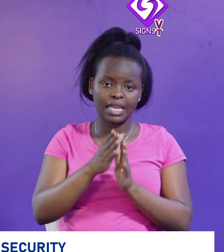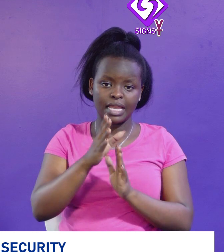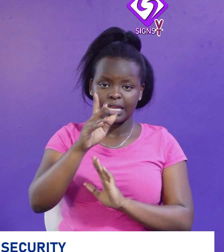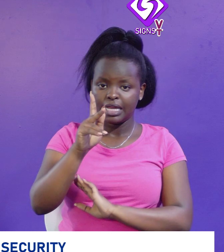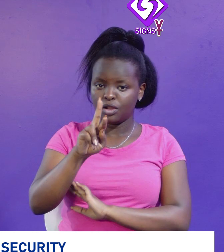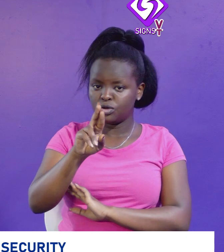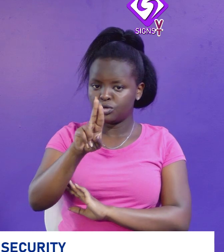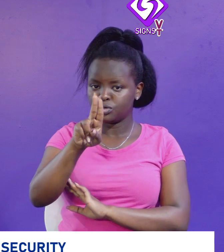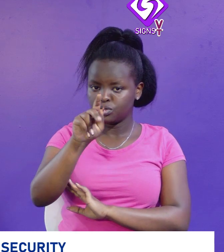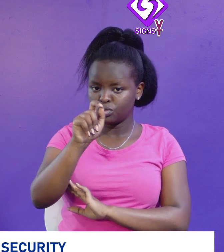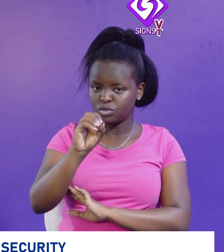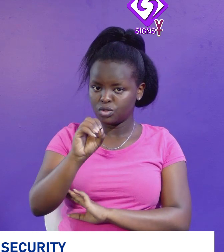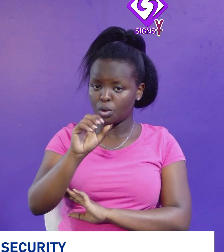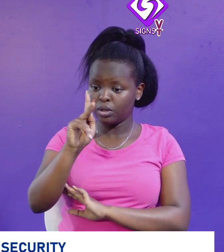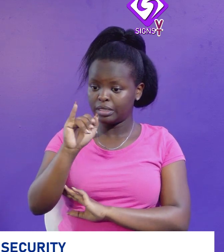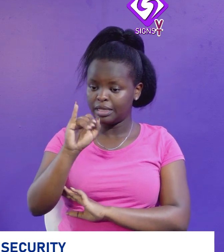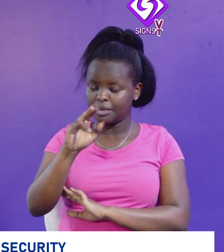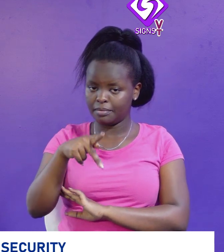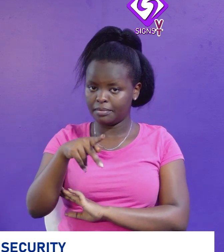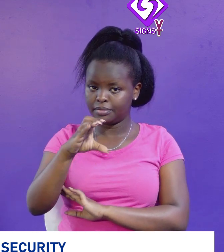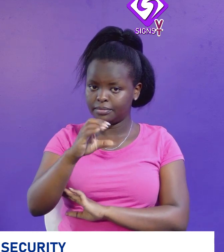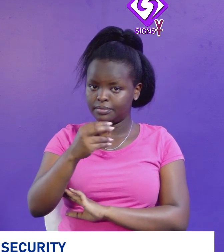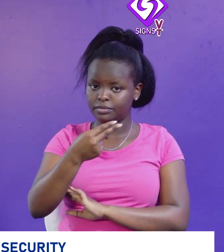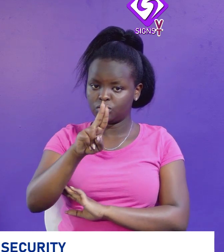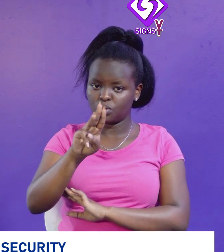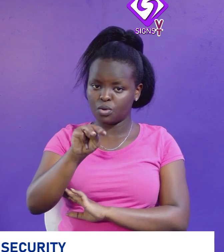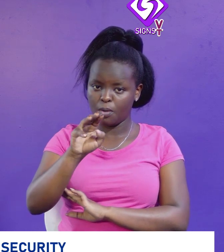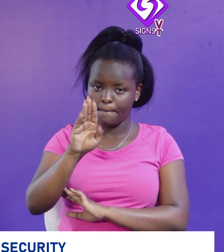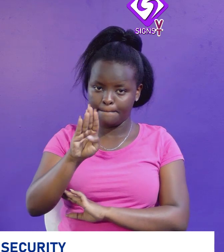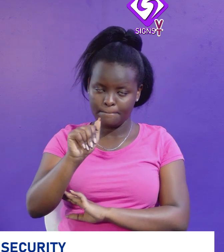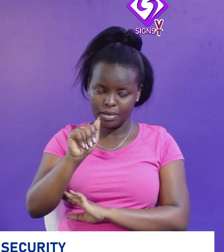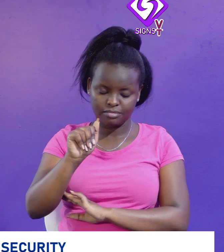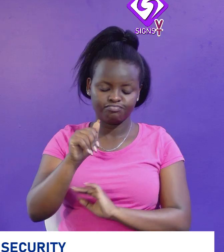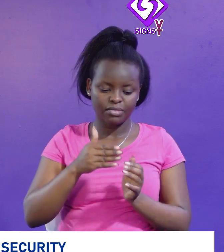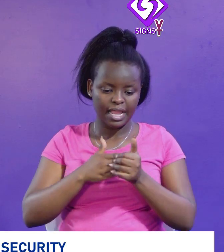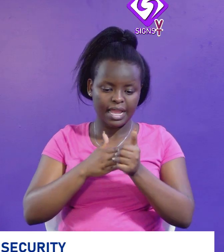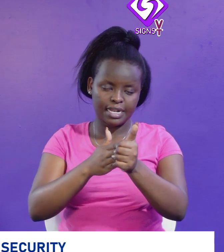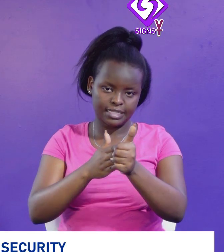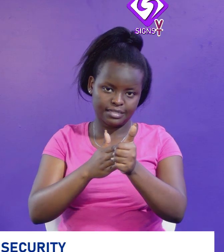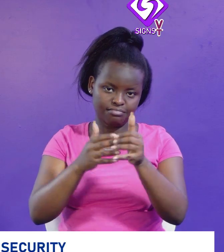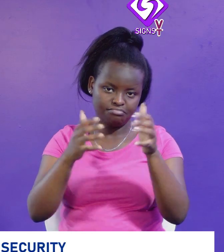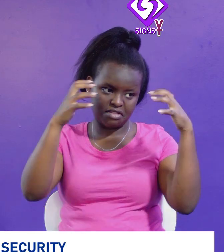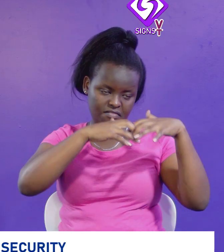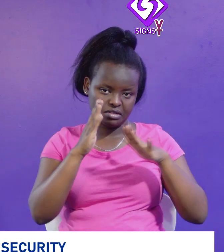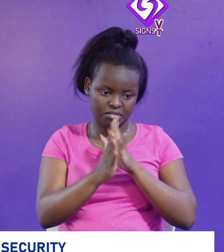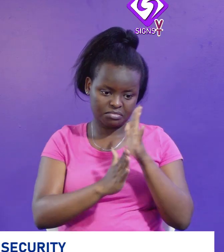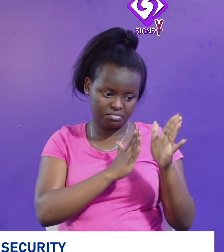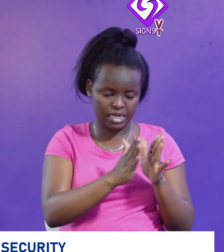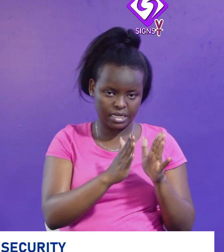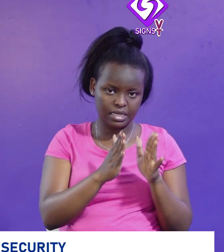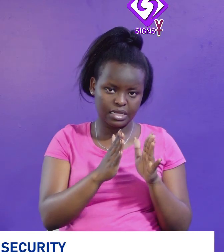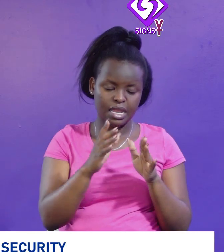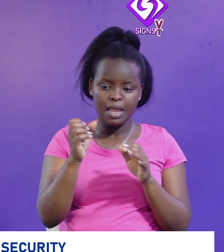high-level security meeting to ensure the safety of all attendees. The national event, scheduled for October